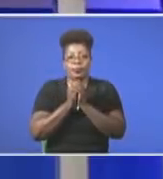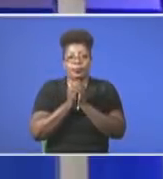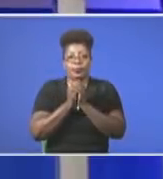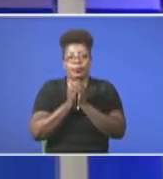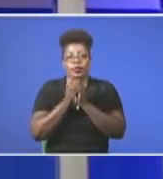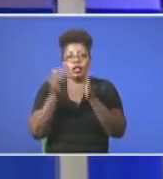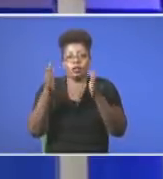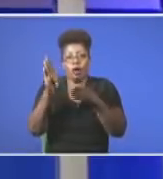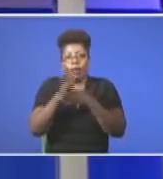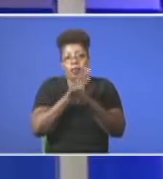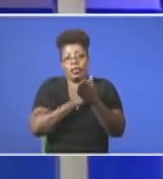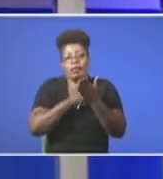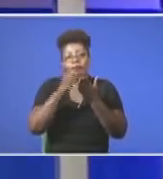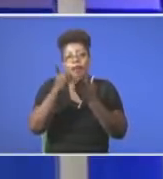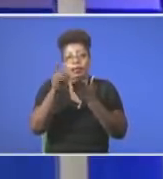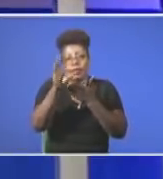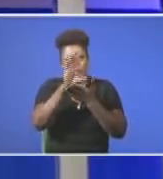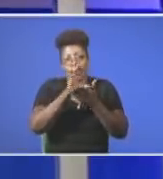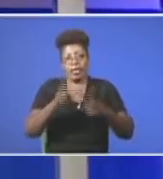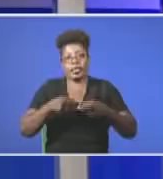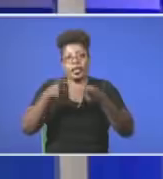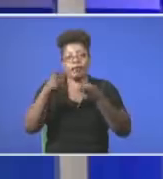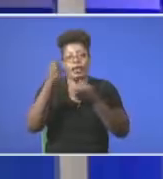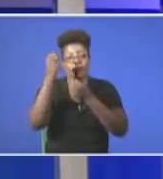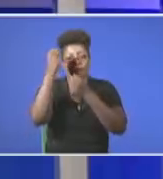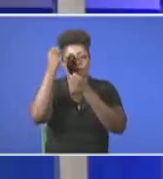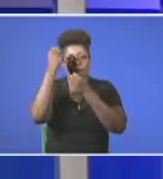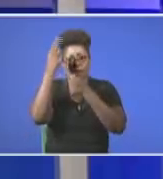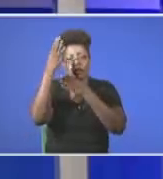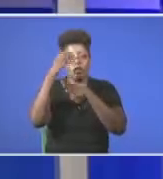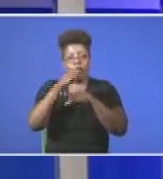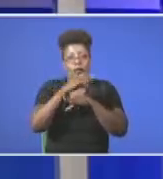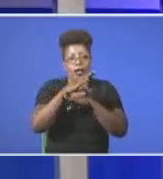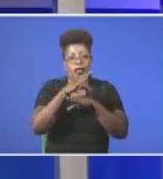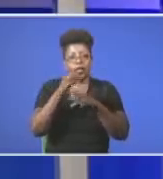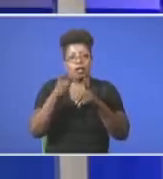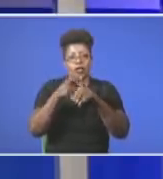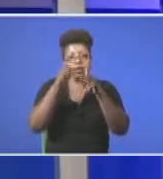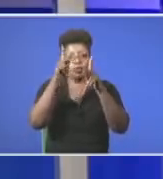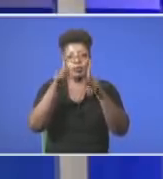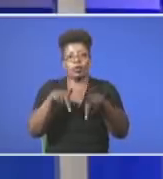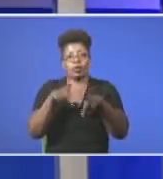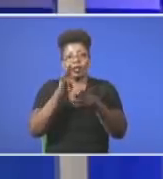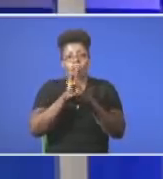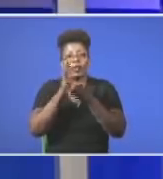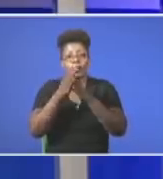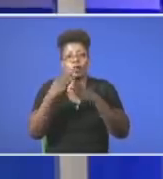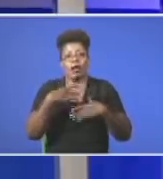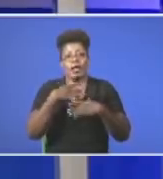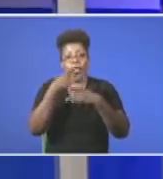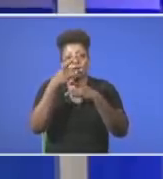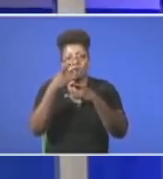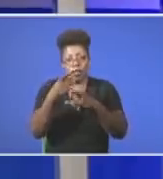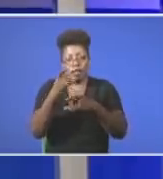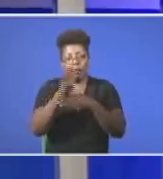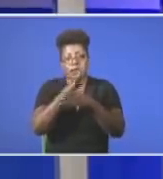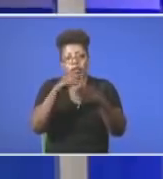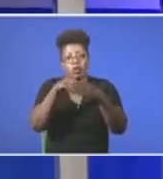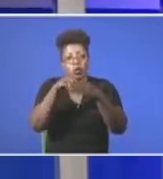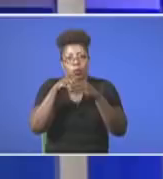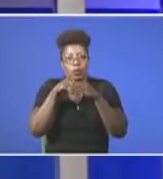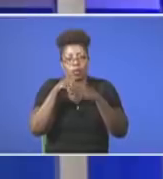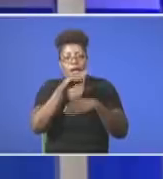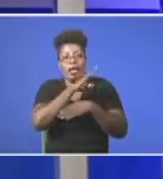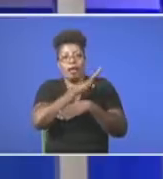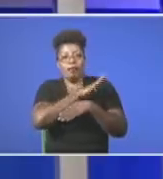The Small Business Development Center provides information in an advisory capacity to persons becoming interested entrepreneurs. Blair was speaking